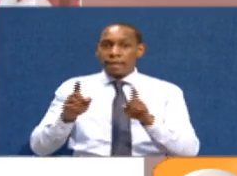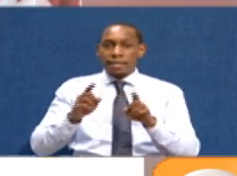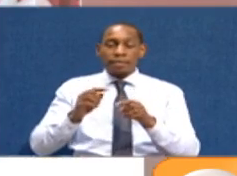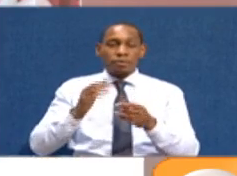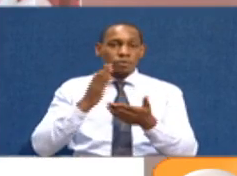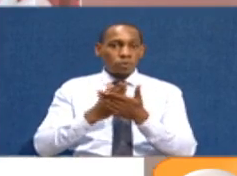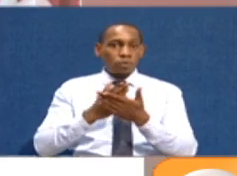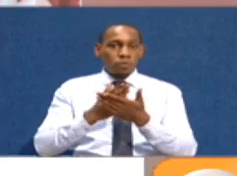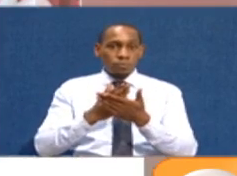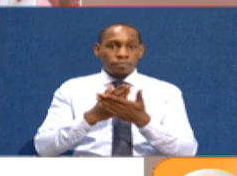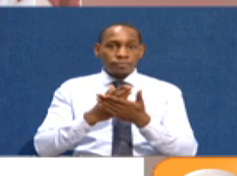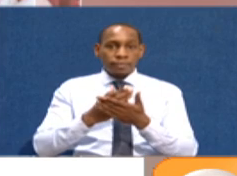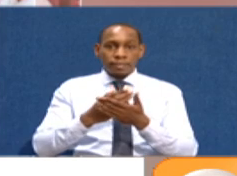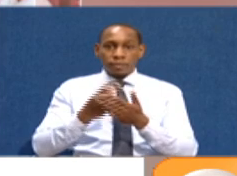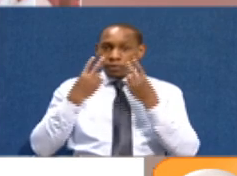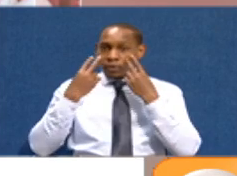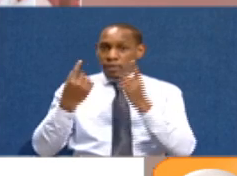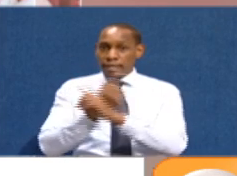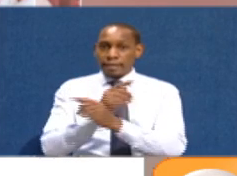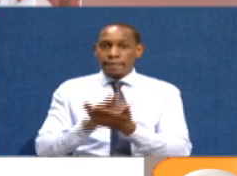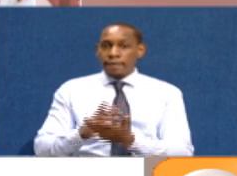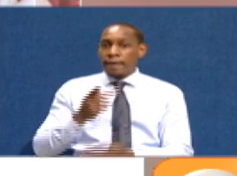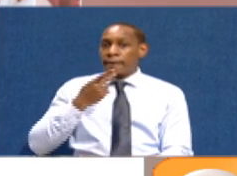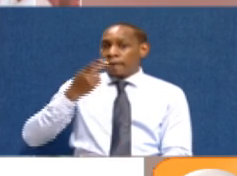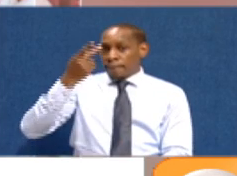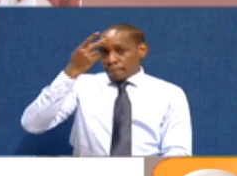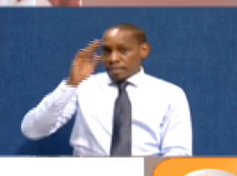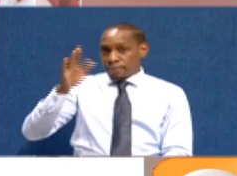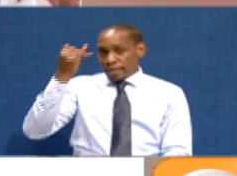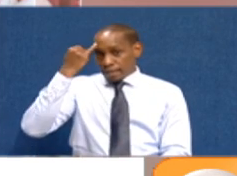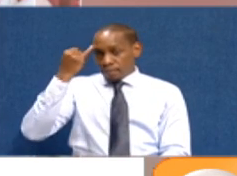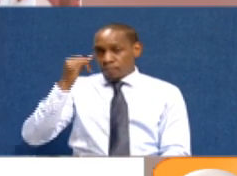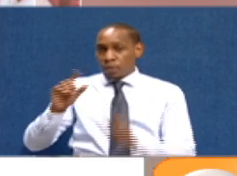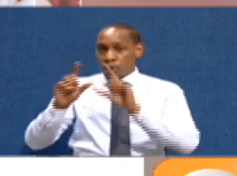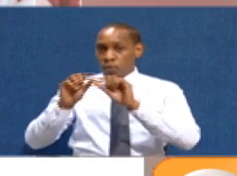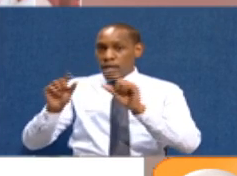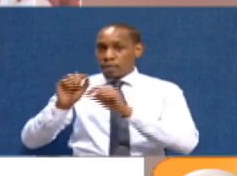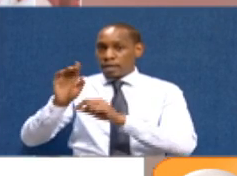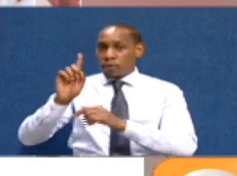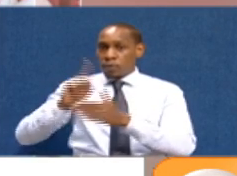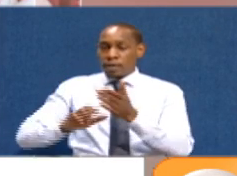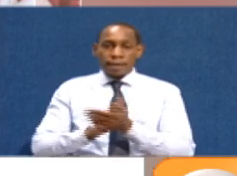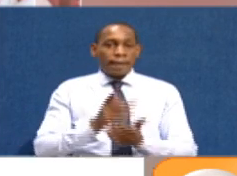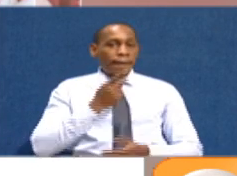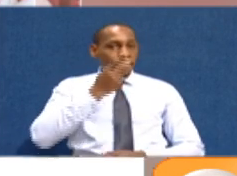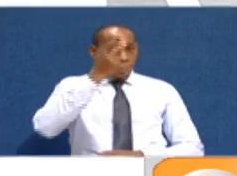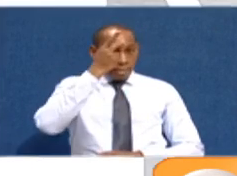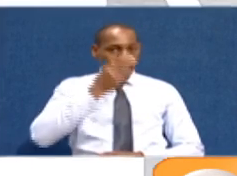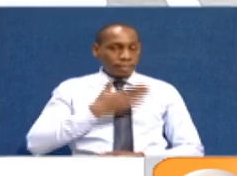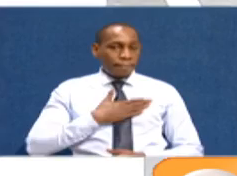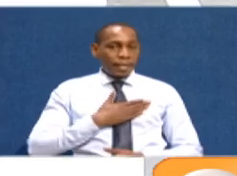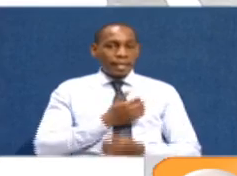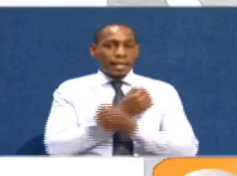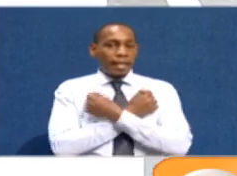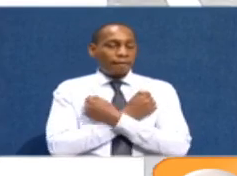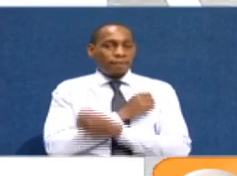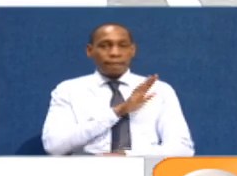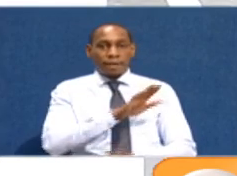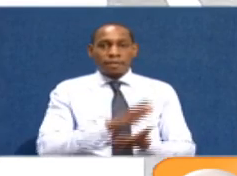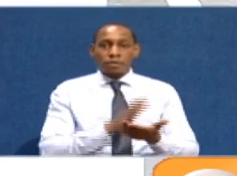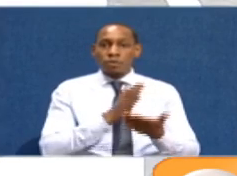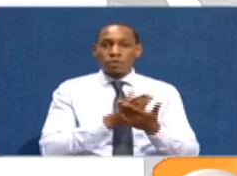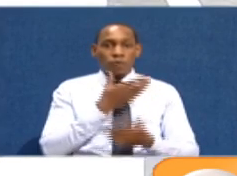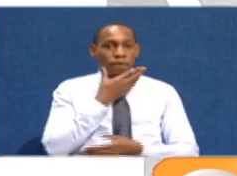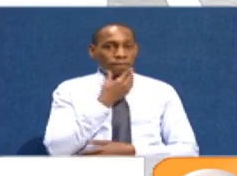definitely see a big difference. What do your parents think of him? My parents adore him. Absolutely adore him. My